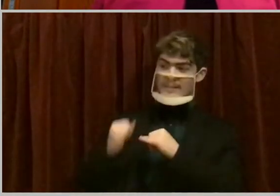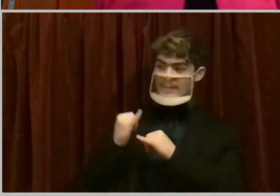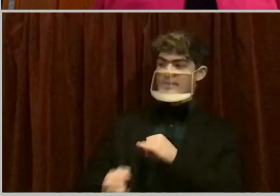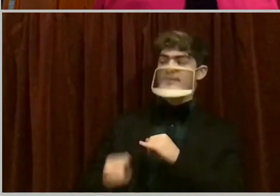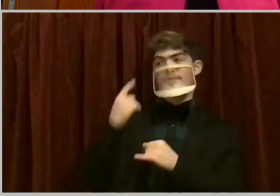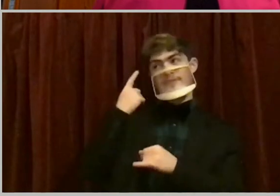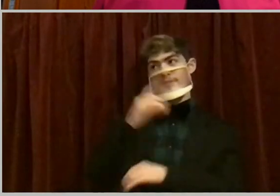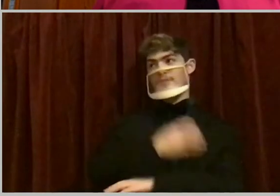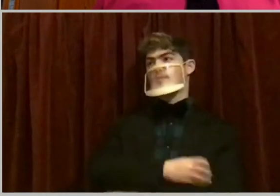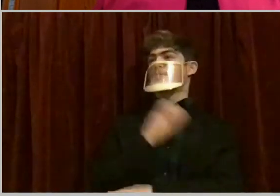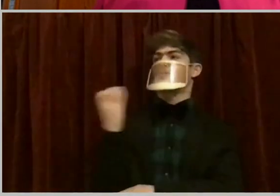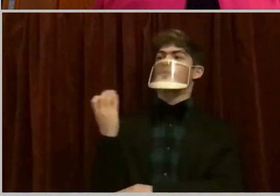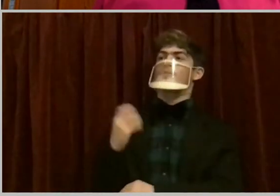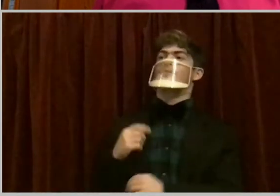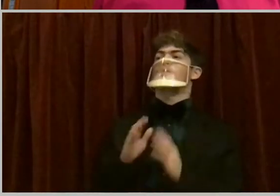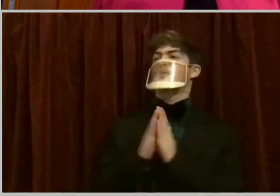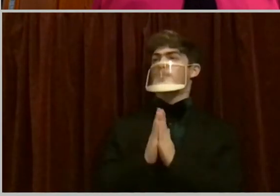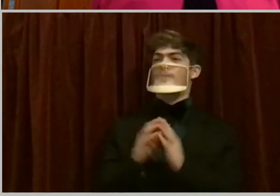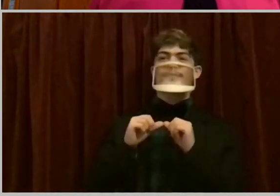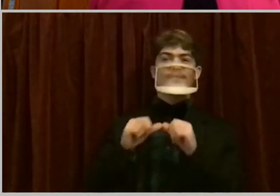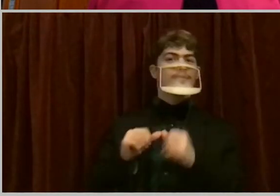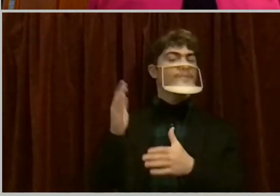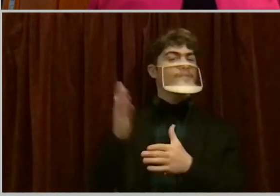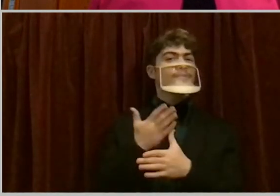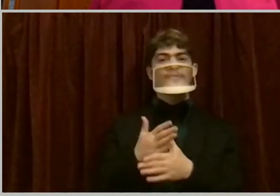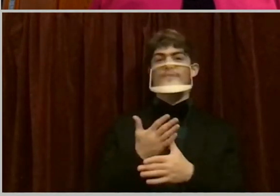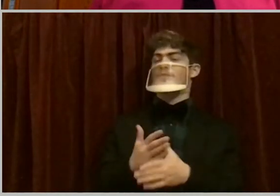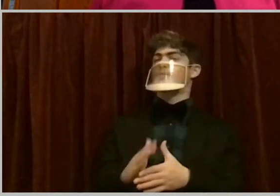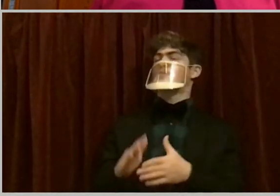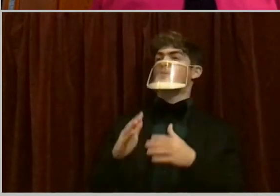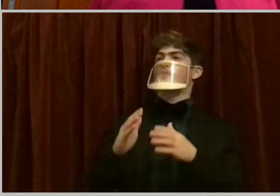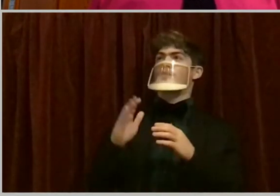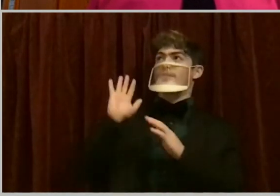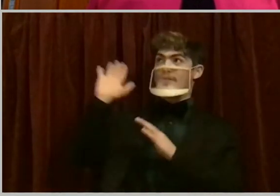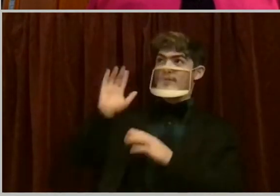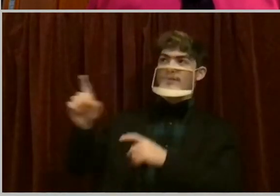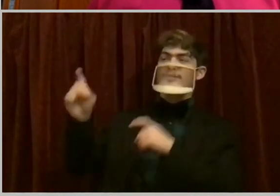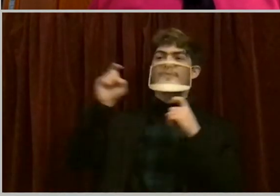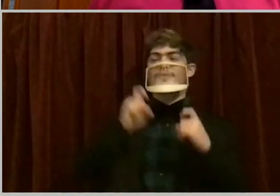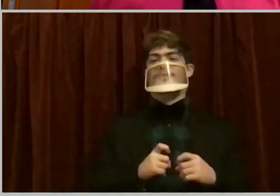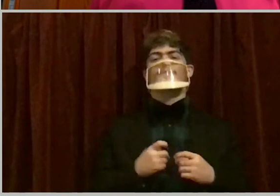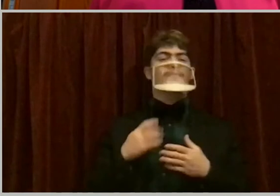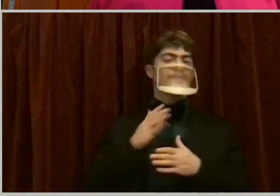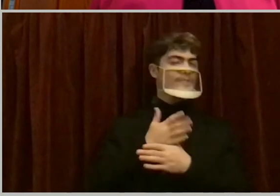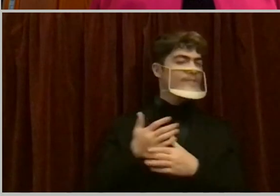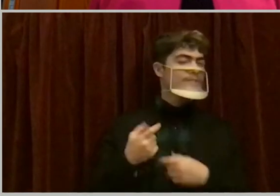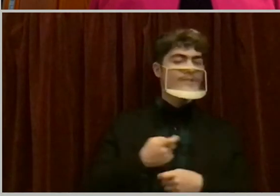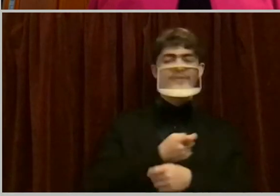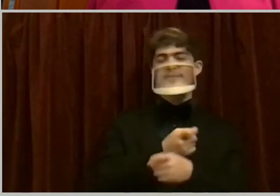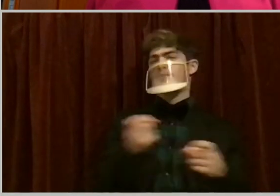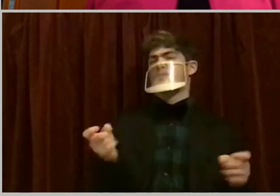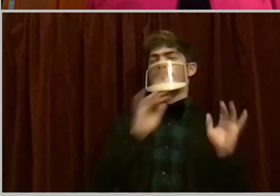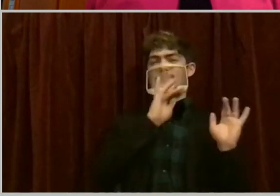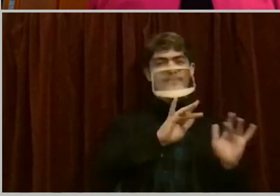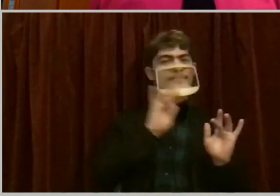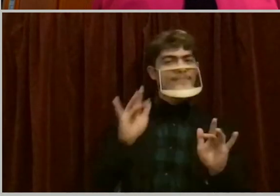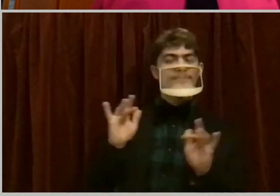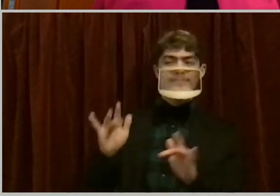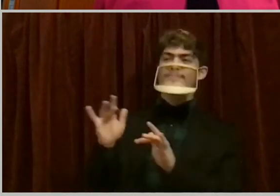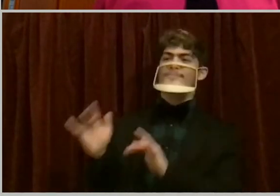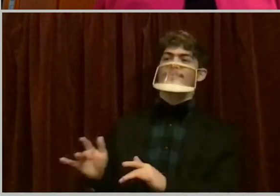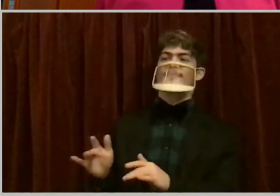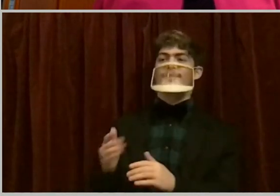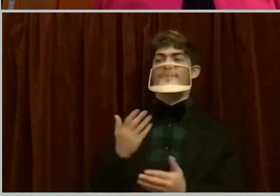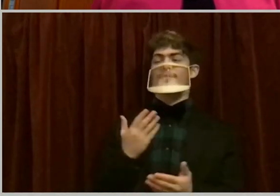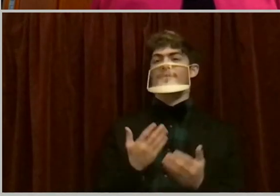this wonderful and precious gift with those that we love that do not know you, that might have a head knowledge of you, that might acknowledge a baby, but after